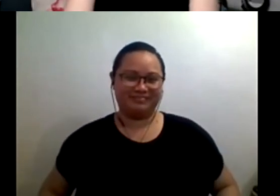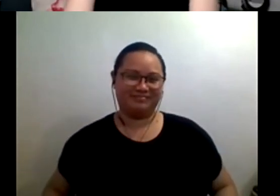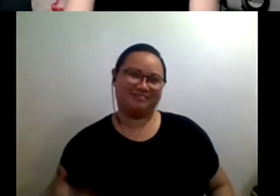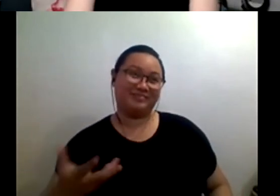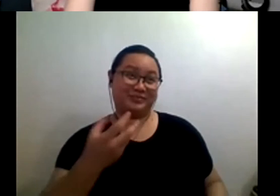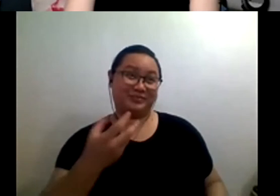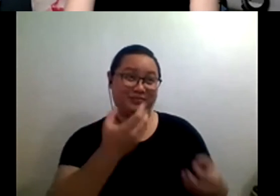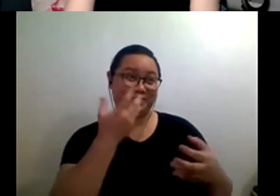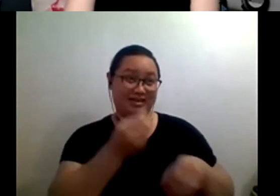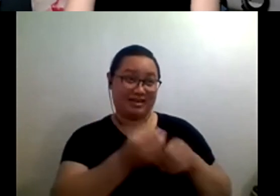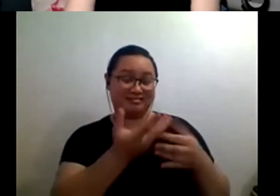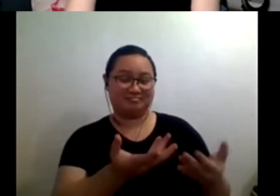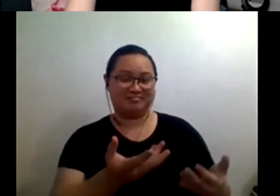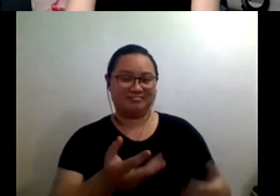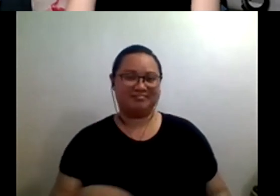Well, tingin ko kasi